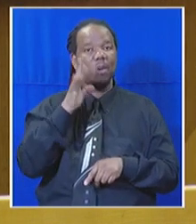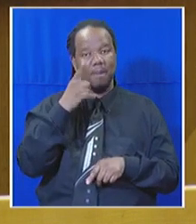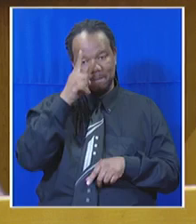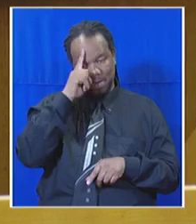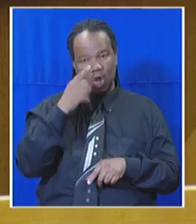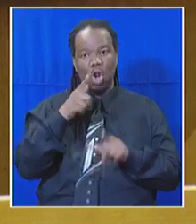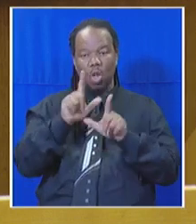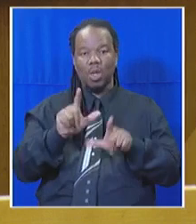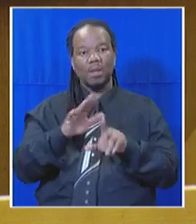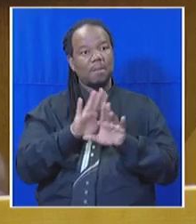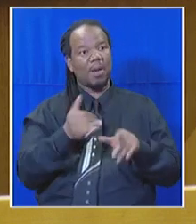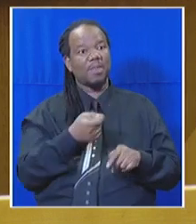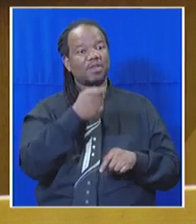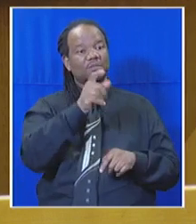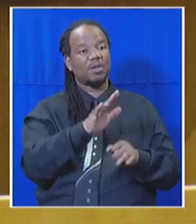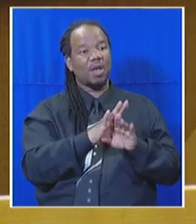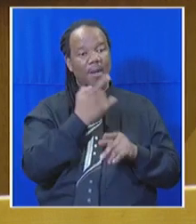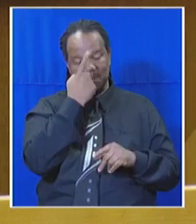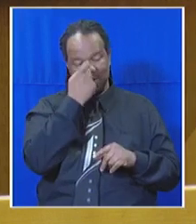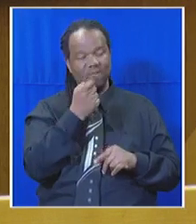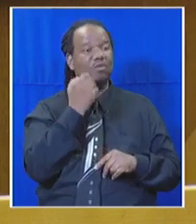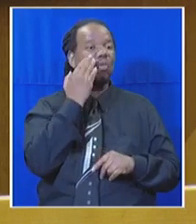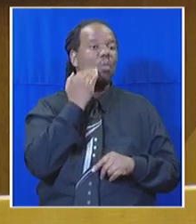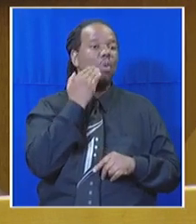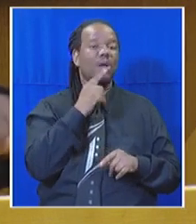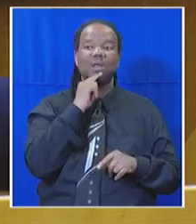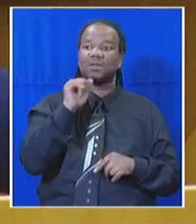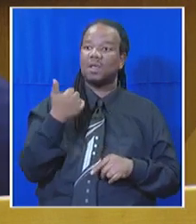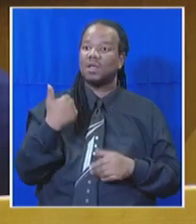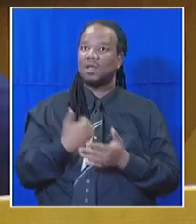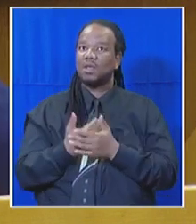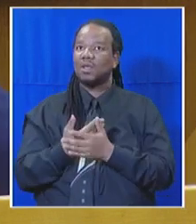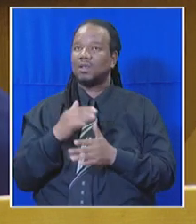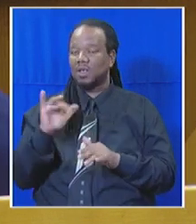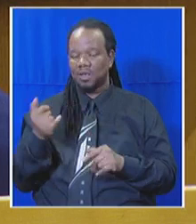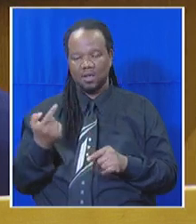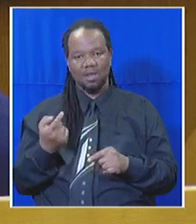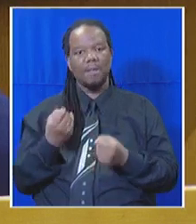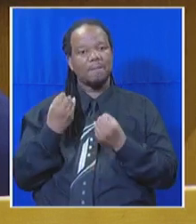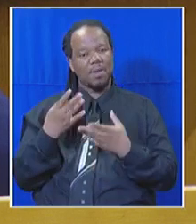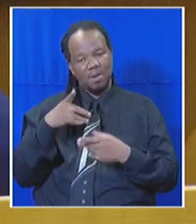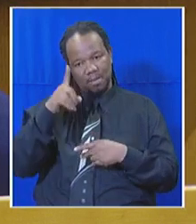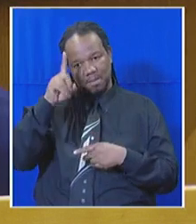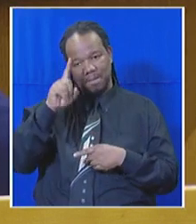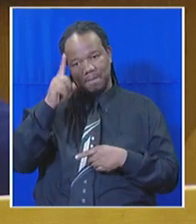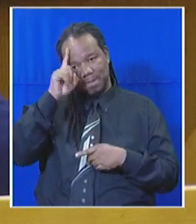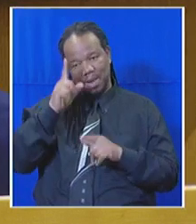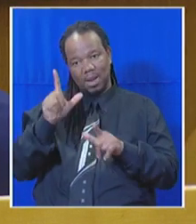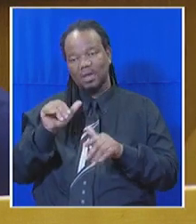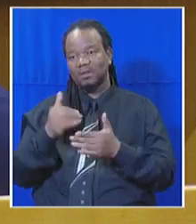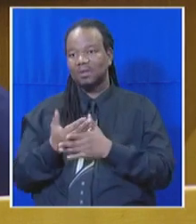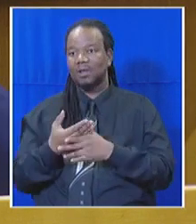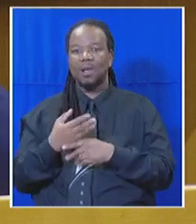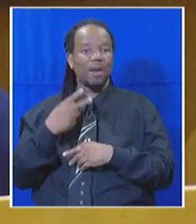hoping that because they are white, they will win against us. But our black lawyers have consistently embarrassed the Speaker's white lawyers hands